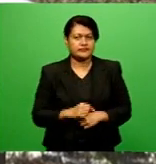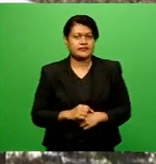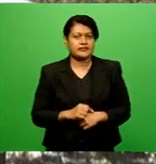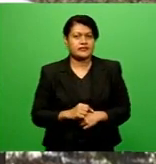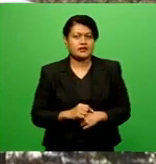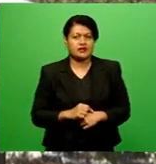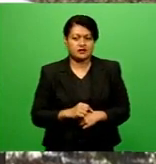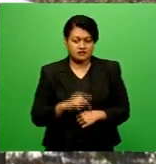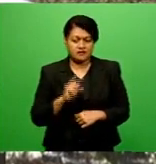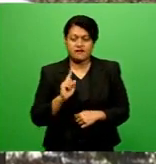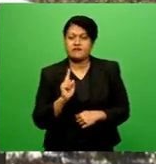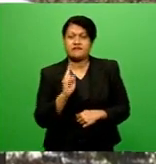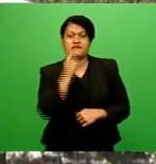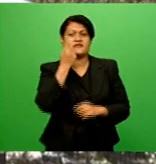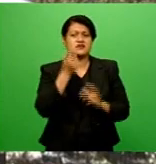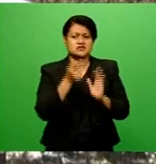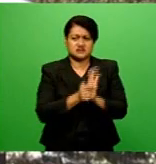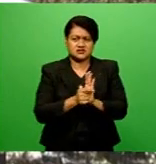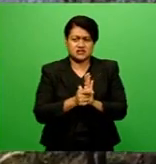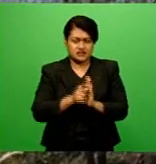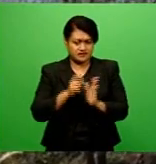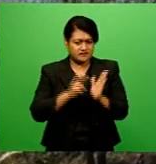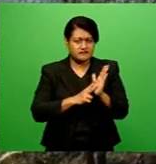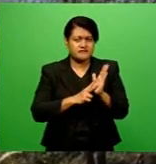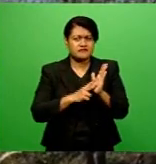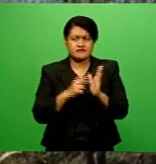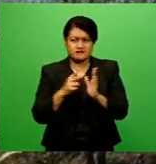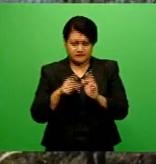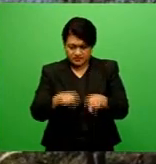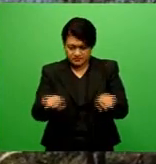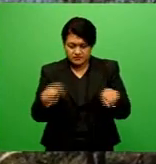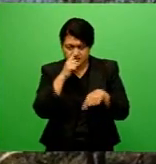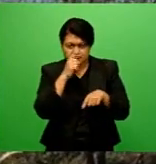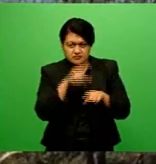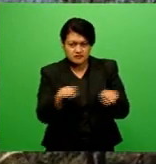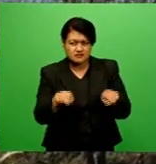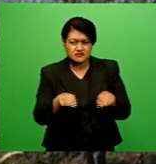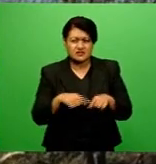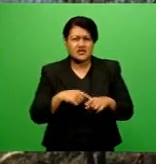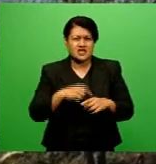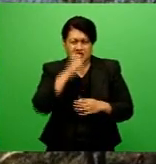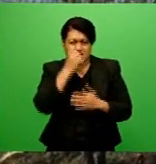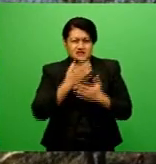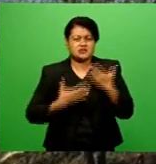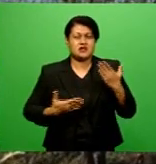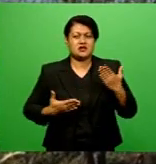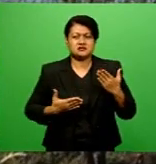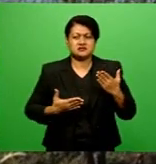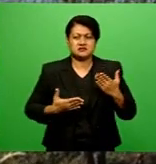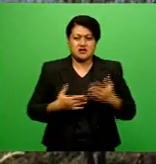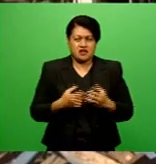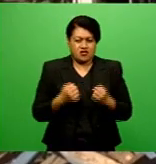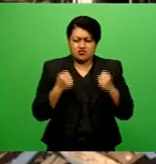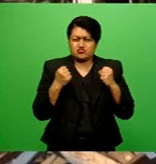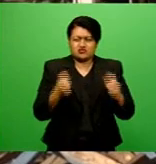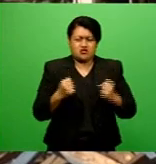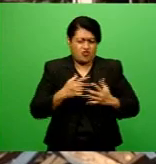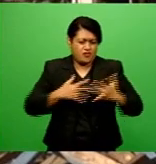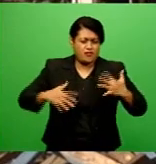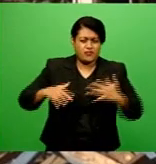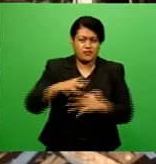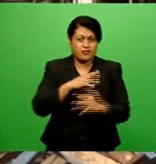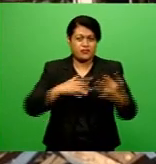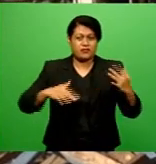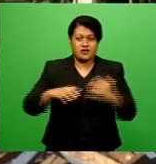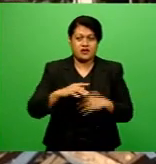This is the first time for the villagers to experience a cyclone of this magnitude. 7 houses were completely destroyed and about 87 were partially